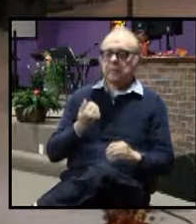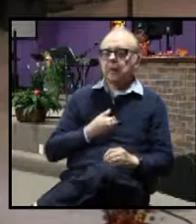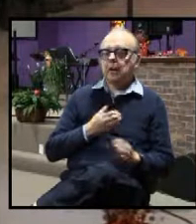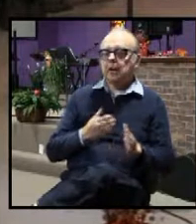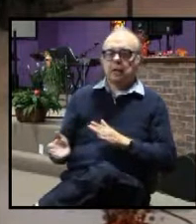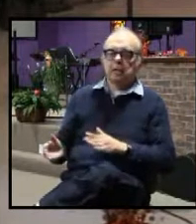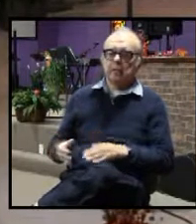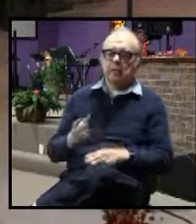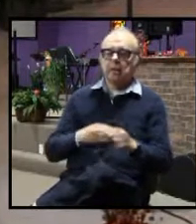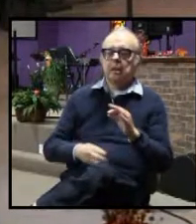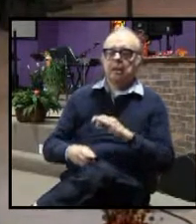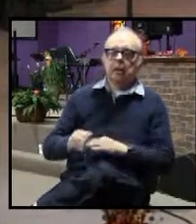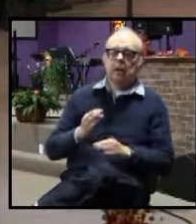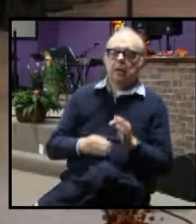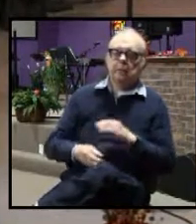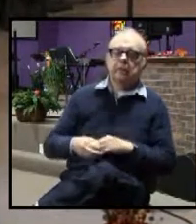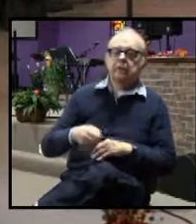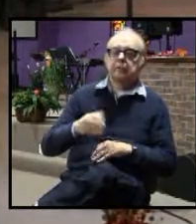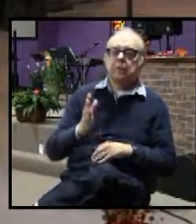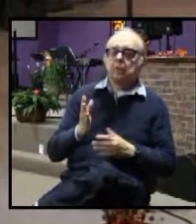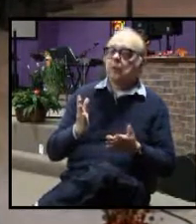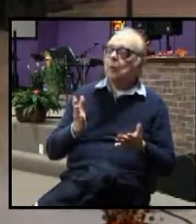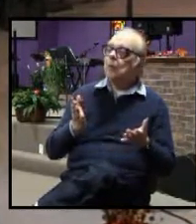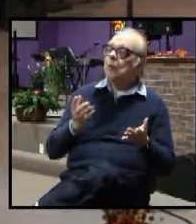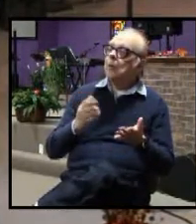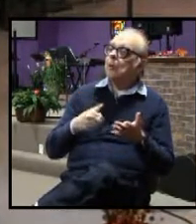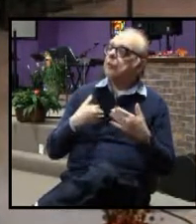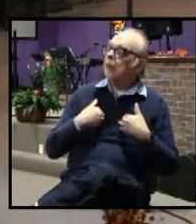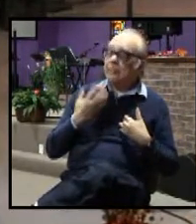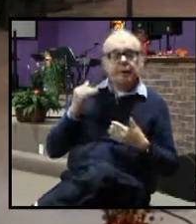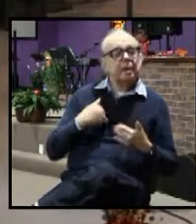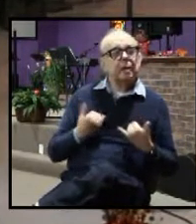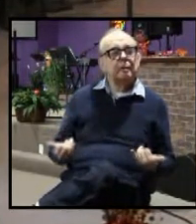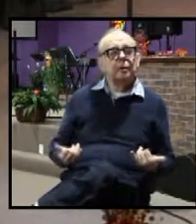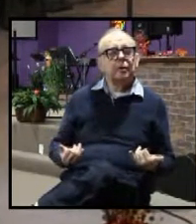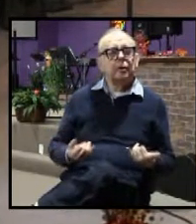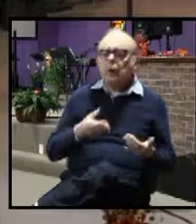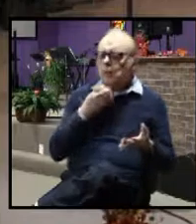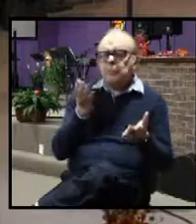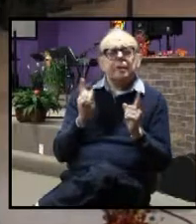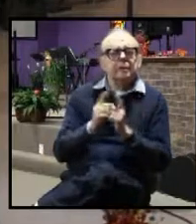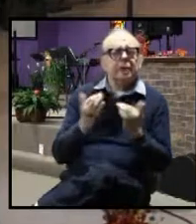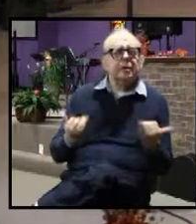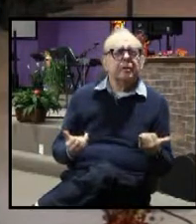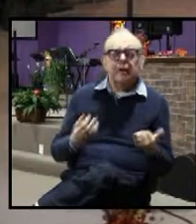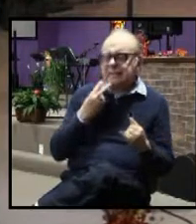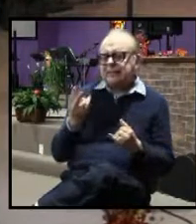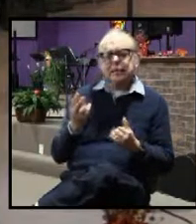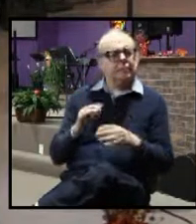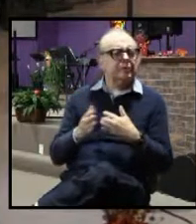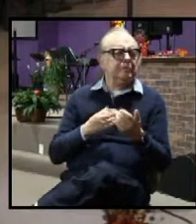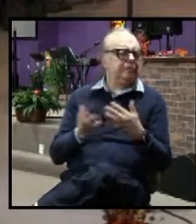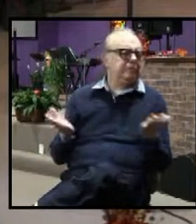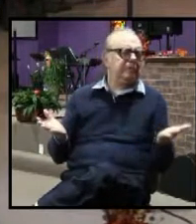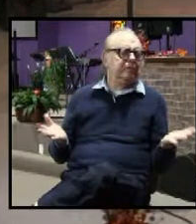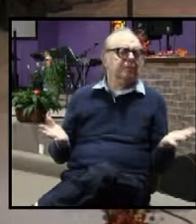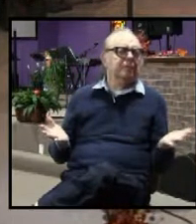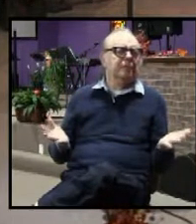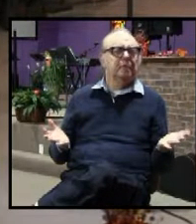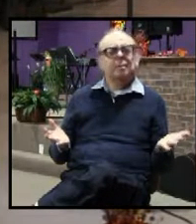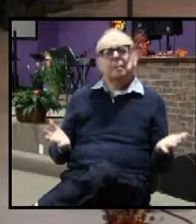around our plans instead of, God, what did you have for me today? Who did you have me to meet? Who did you have me to see, or